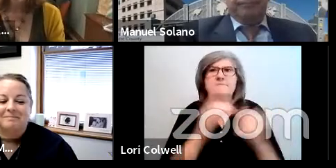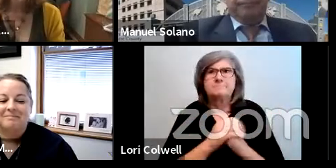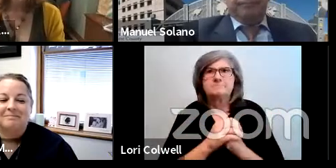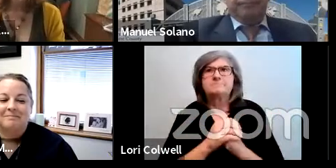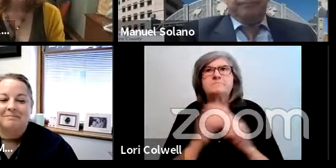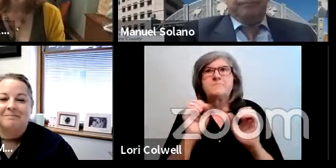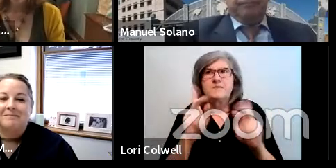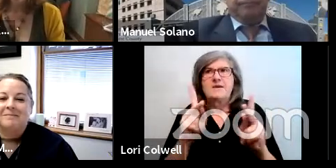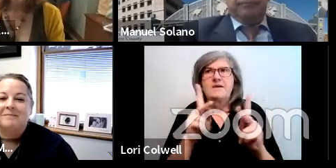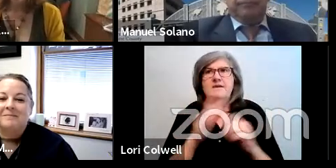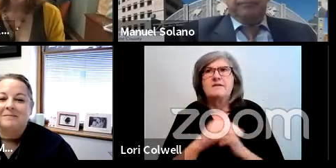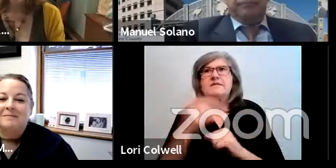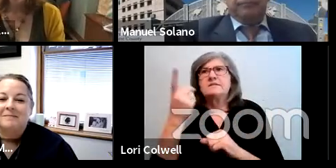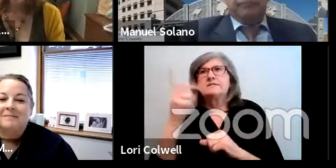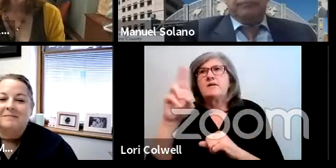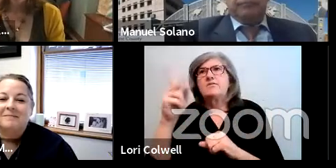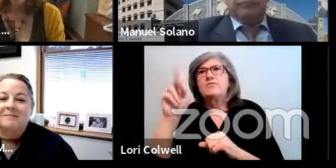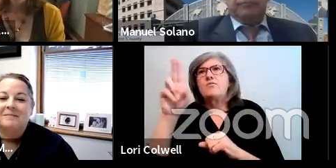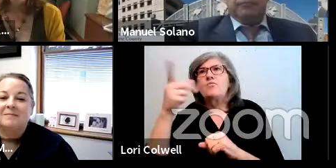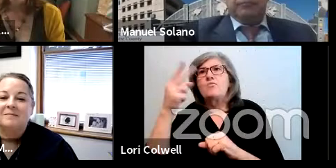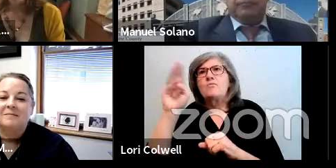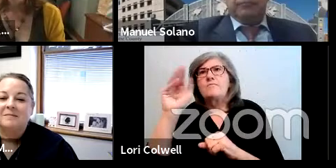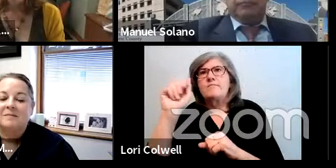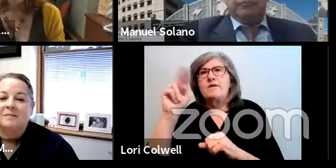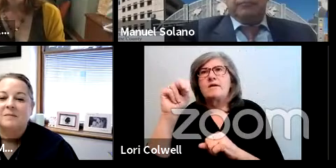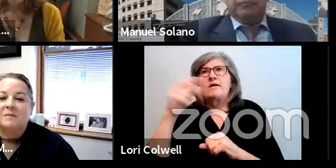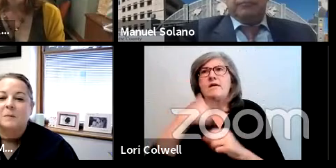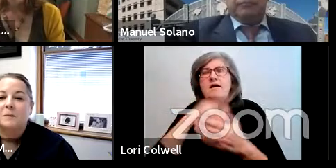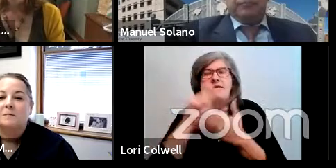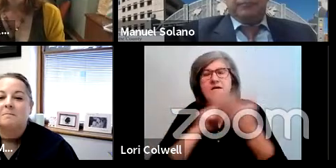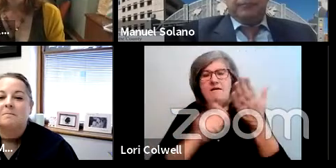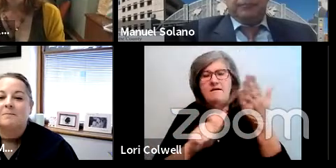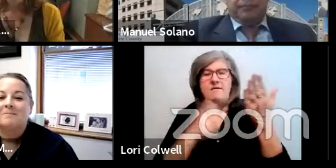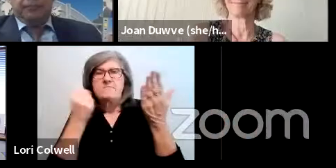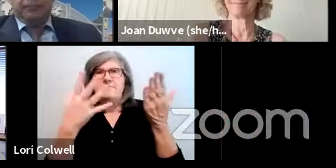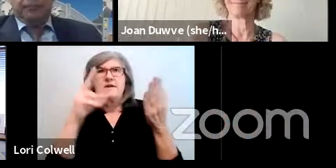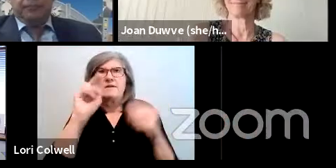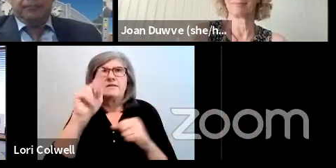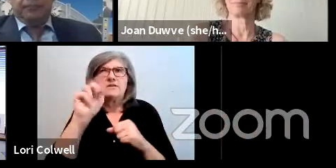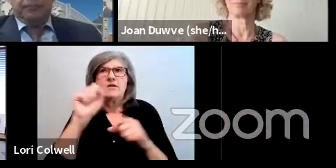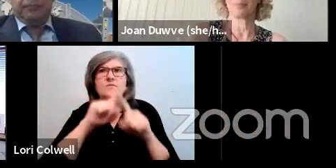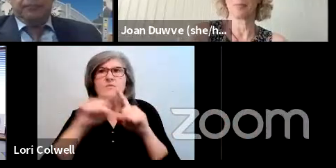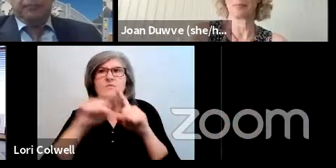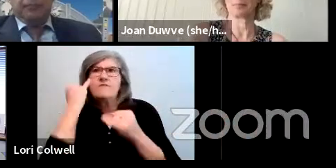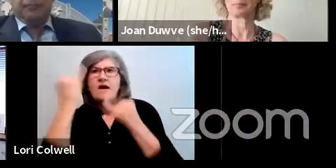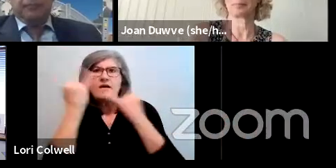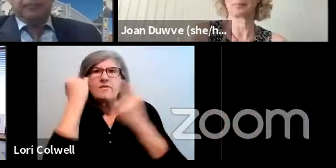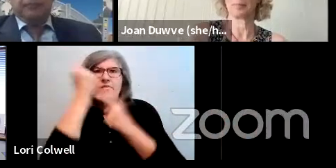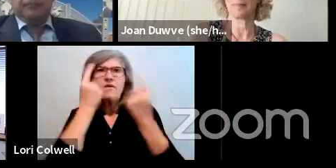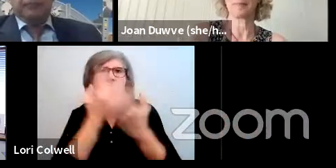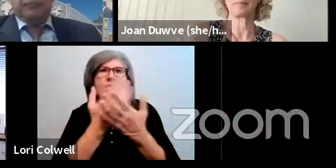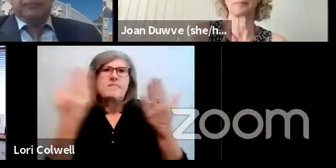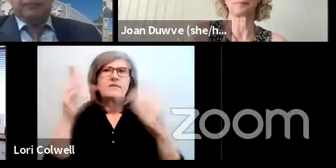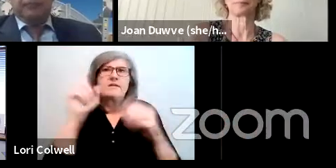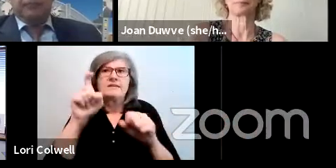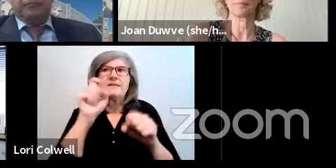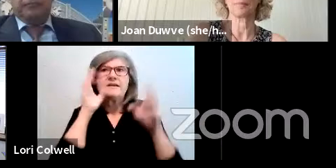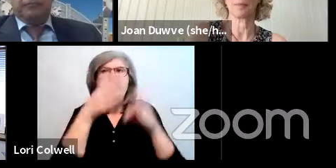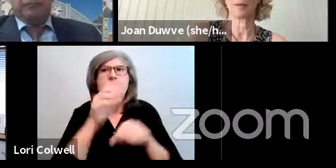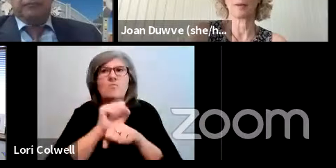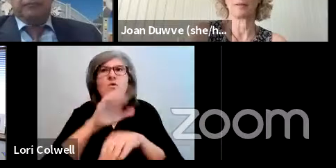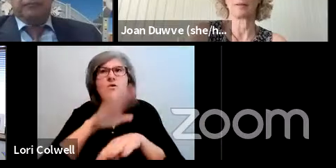All right. I don't know. I wrote so many notes down of ideas and thoughts and things I feel like we need to work on.